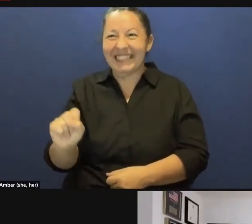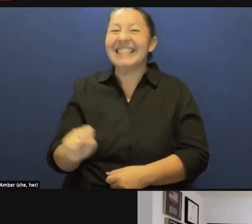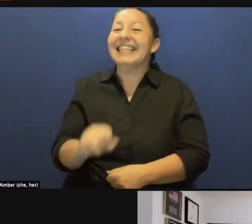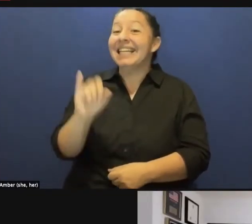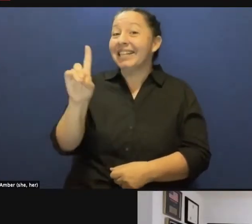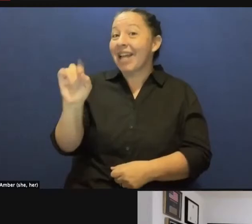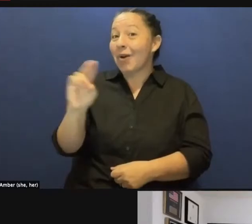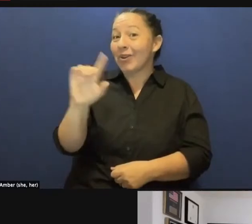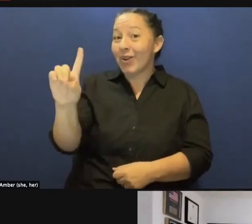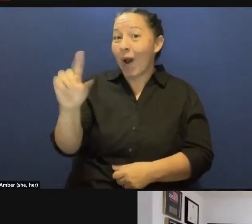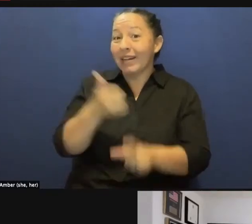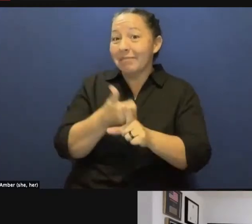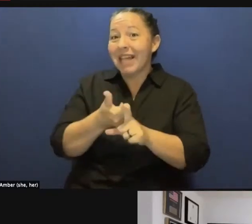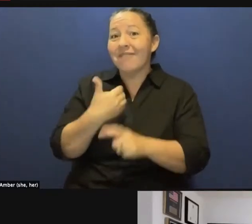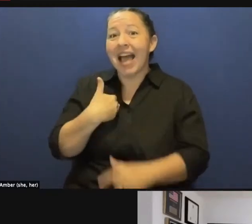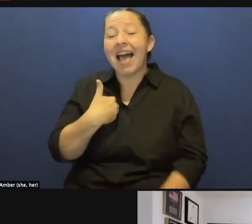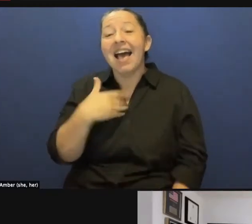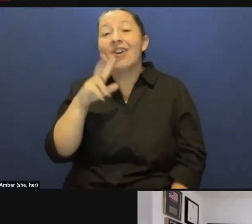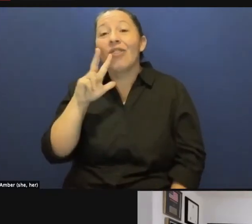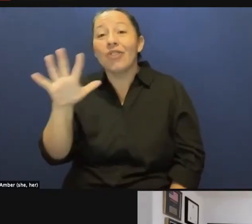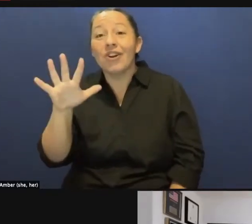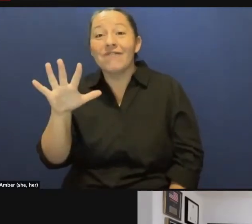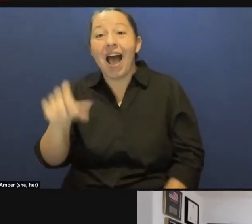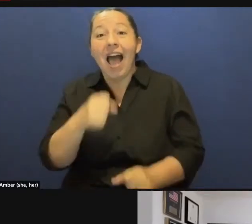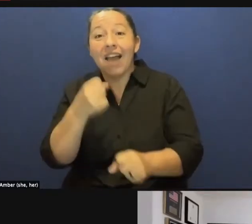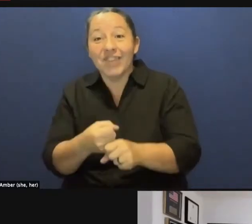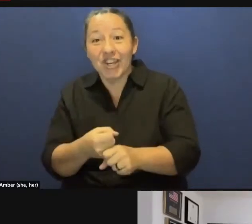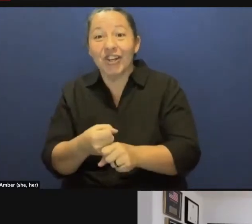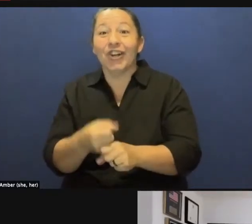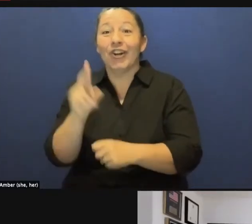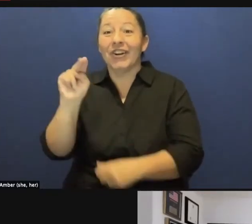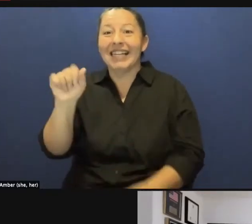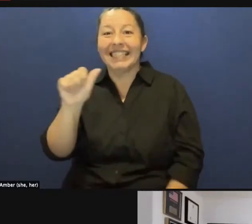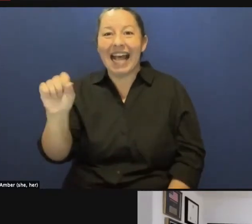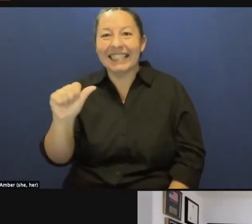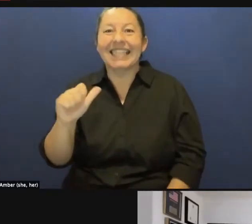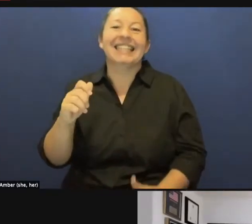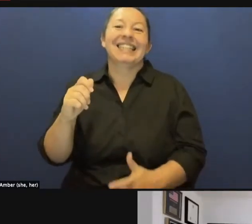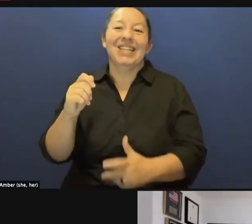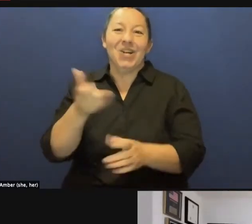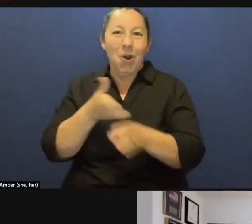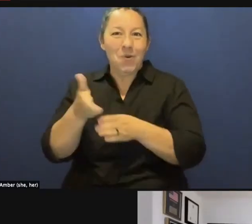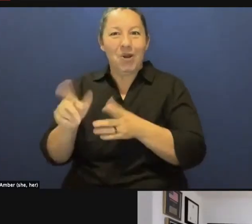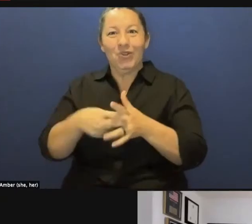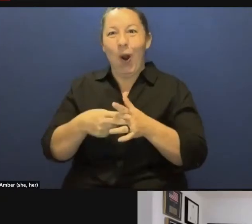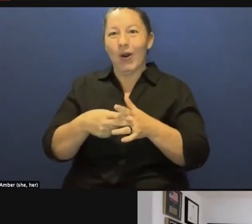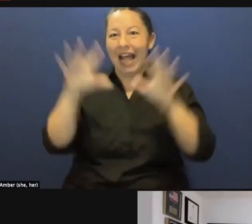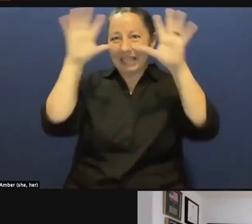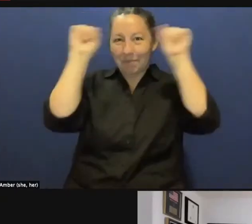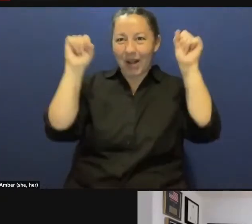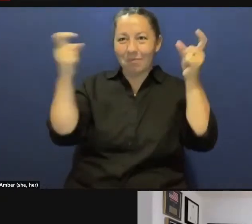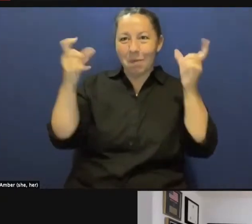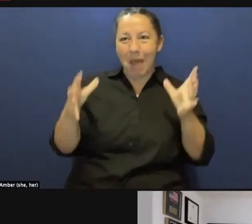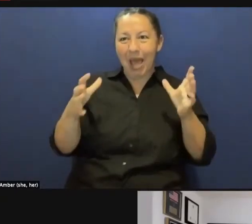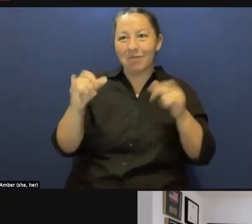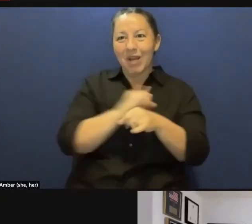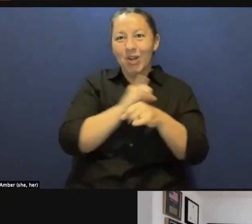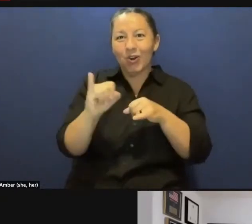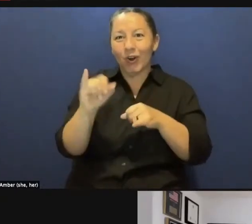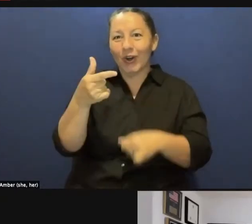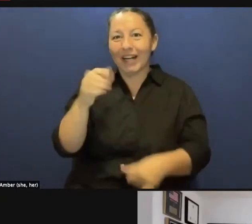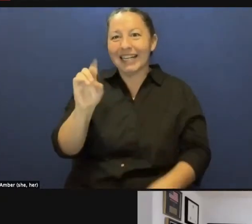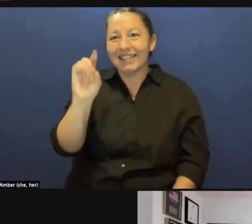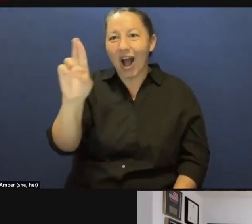had a 35-year NASA career. He started as a presidential management intern at Goddard, transferred